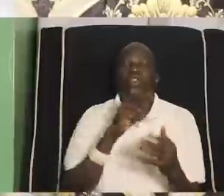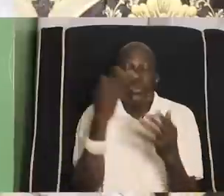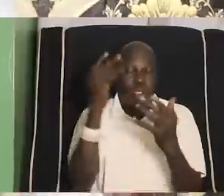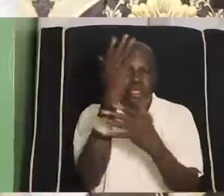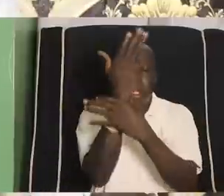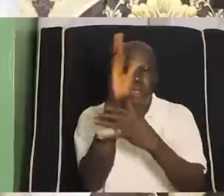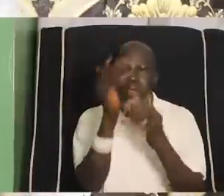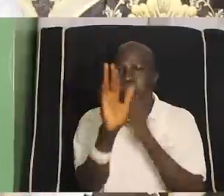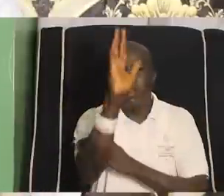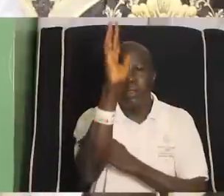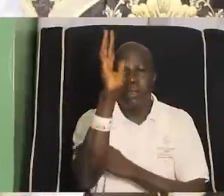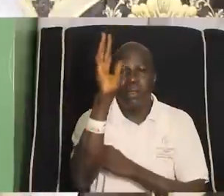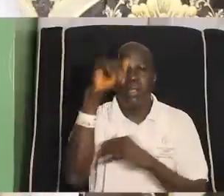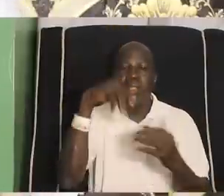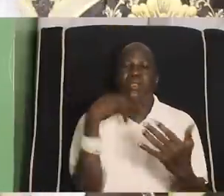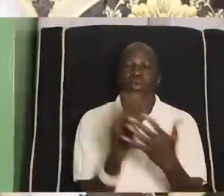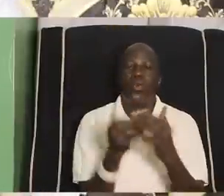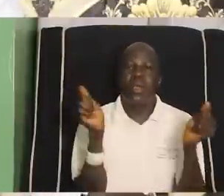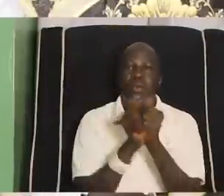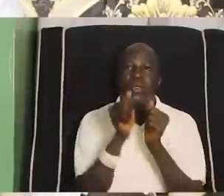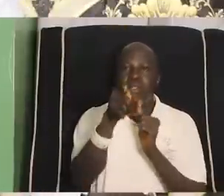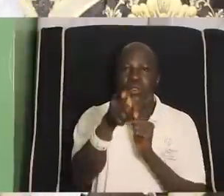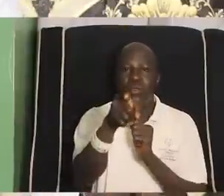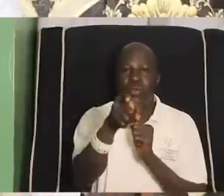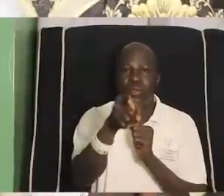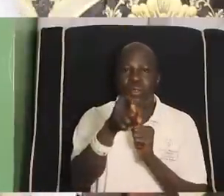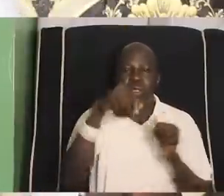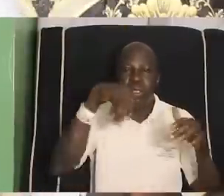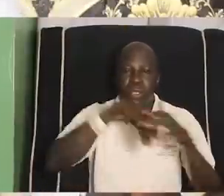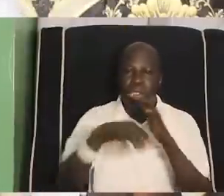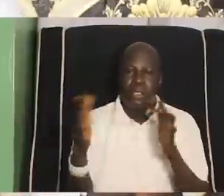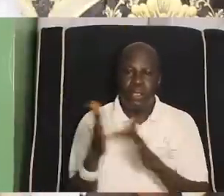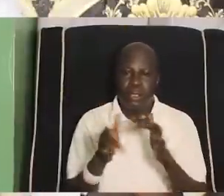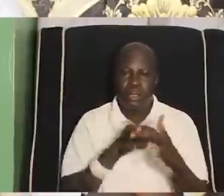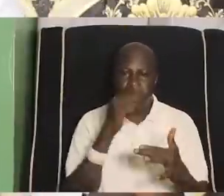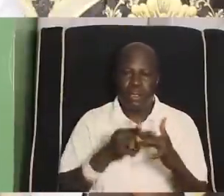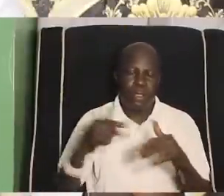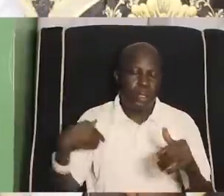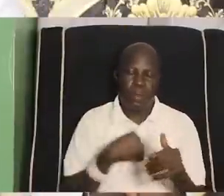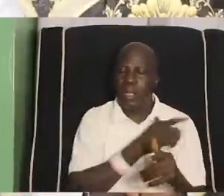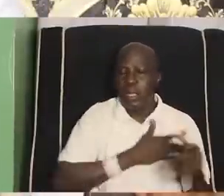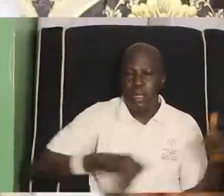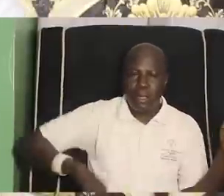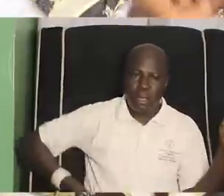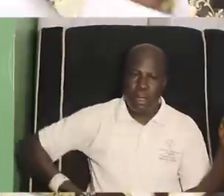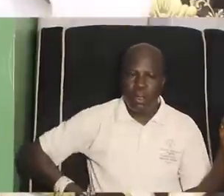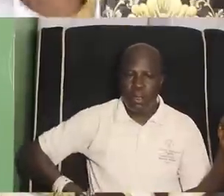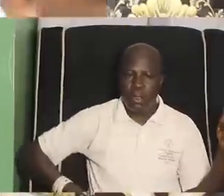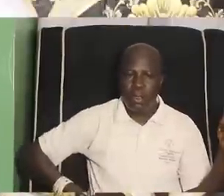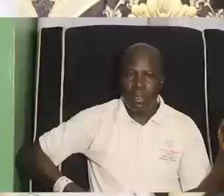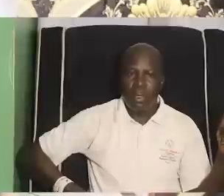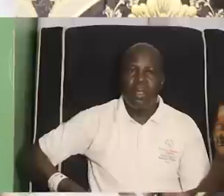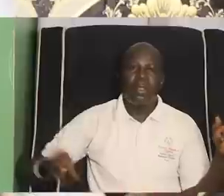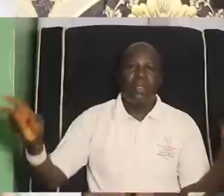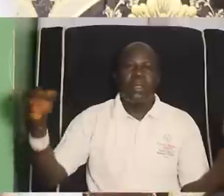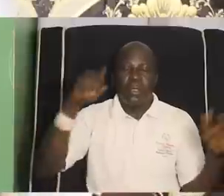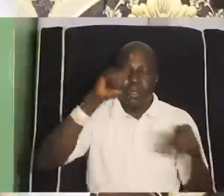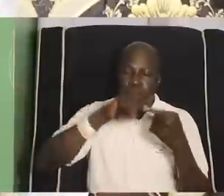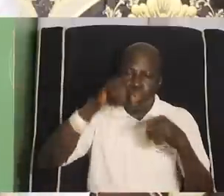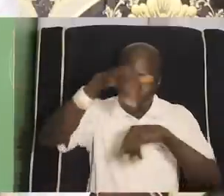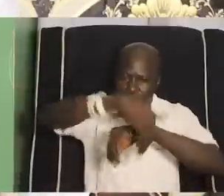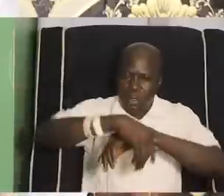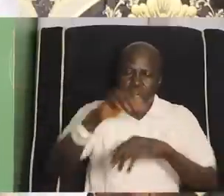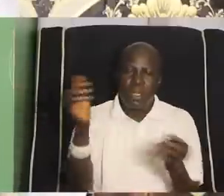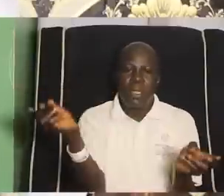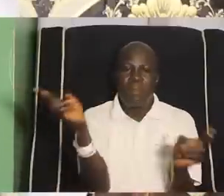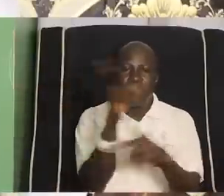Olorun. Amen. Ye de dara fun. Amen. Jesus Oluwa wa. Amen. Iso wo ni ma ni agbara. That beauty will